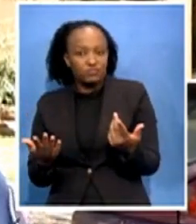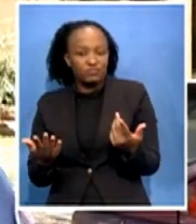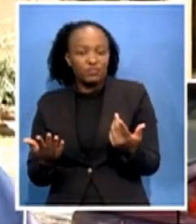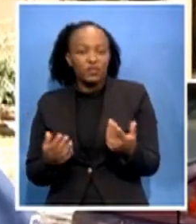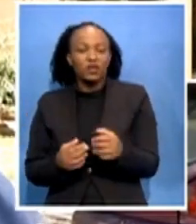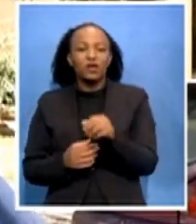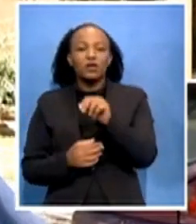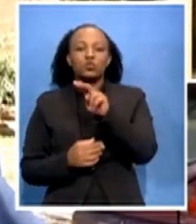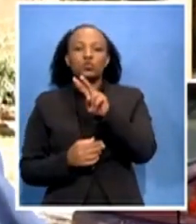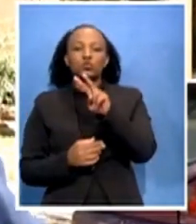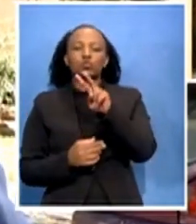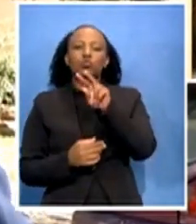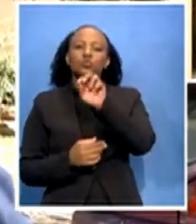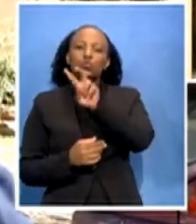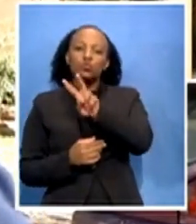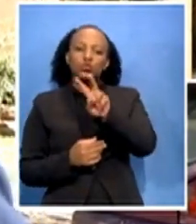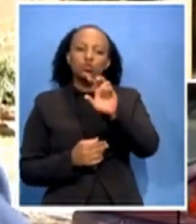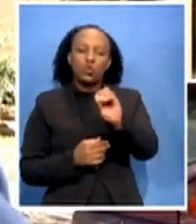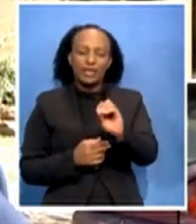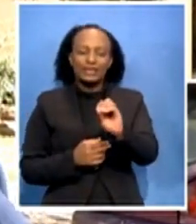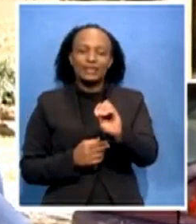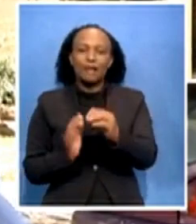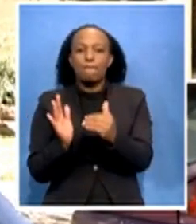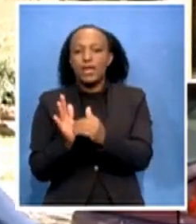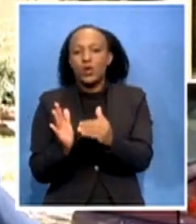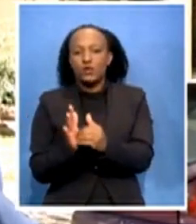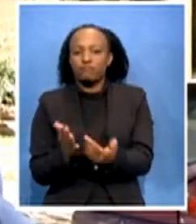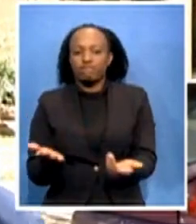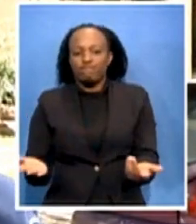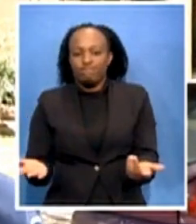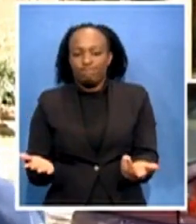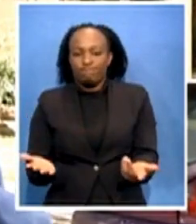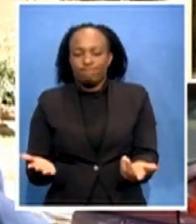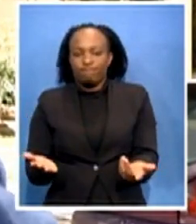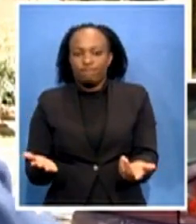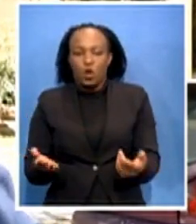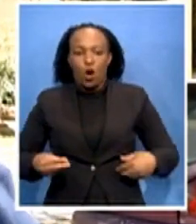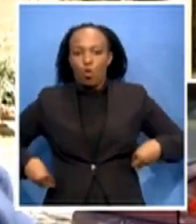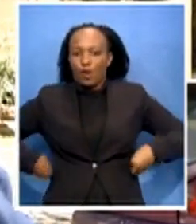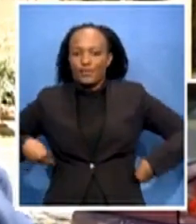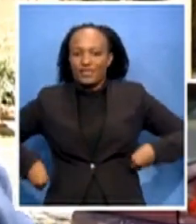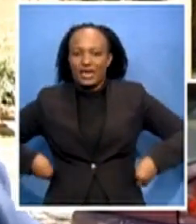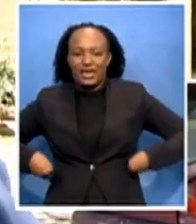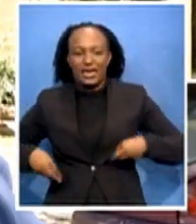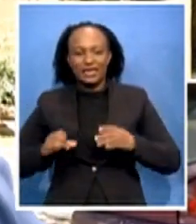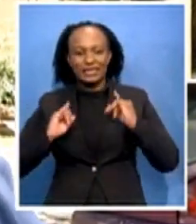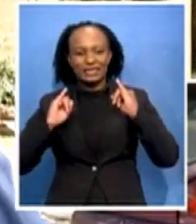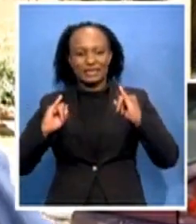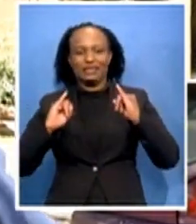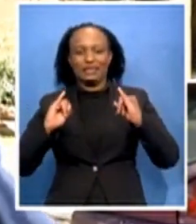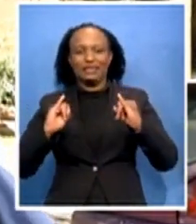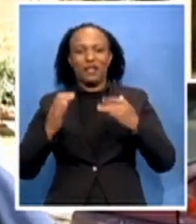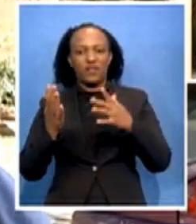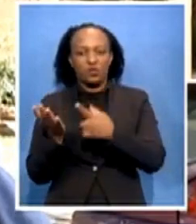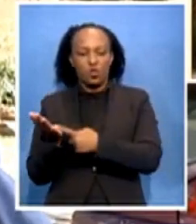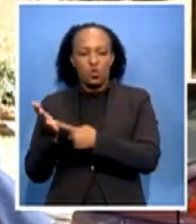become normal now in the country, a lot of corruption manifested itself with the 220 million that